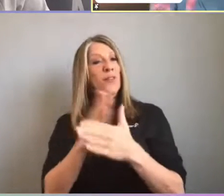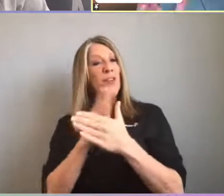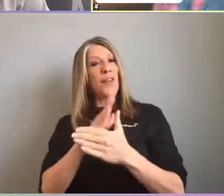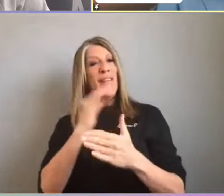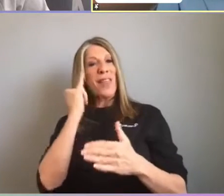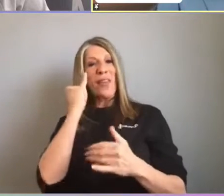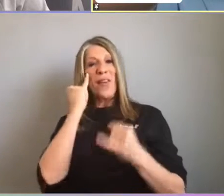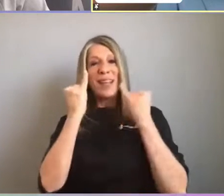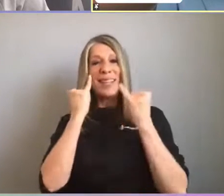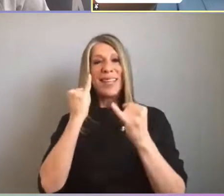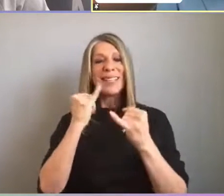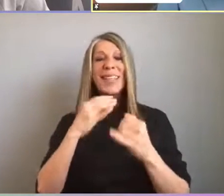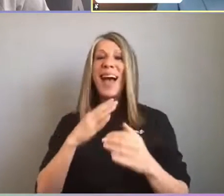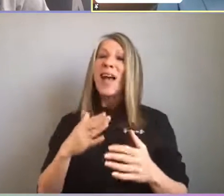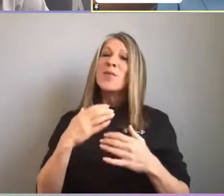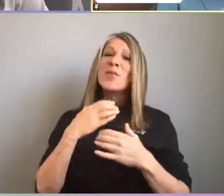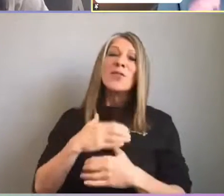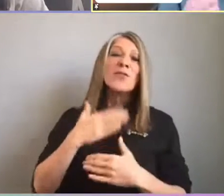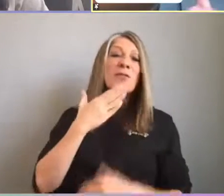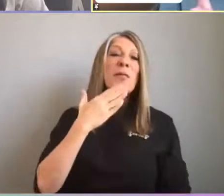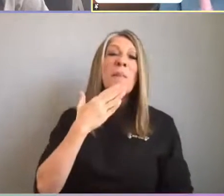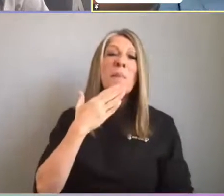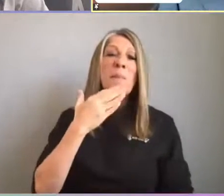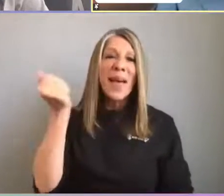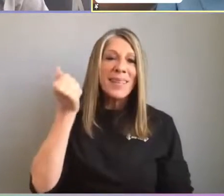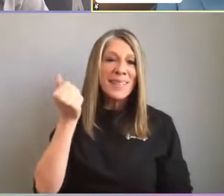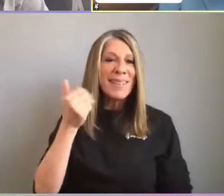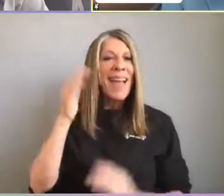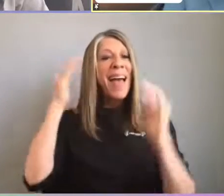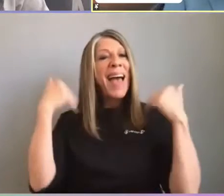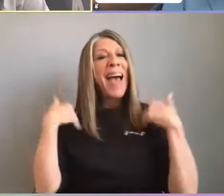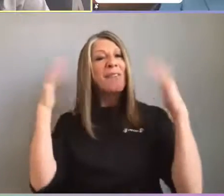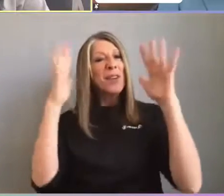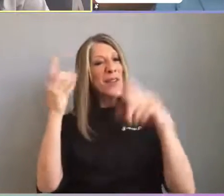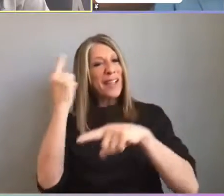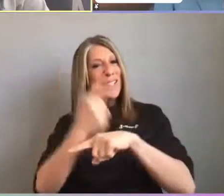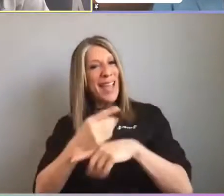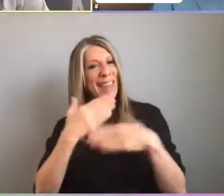With that, I'm going to wish you the very best and have a great day. Thank you.